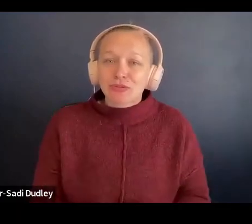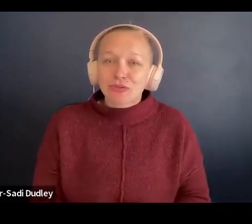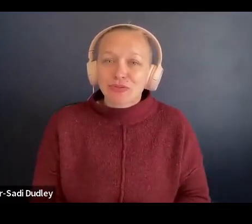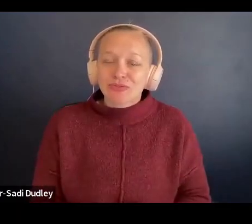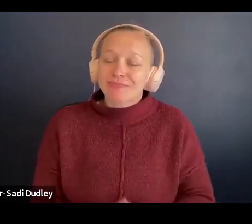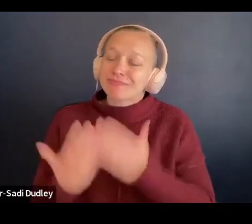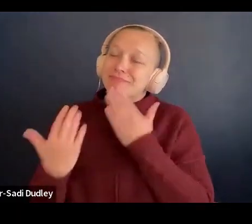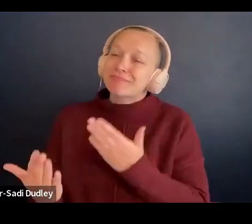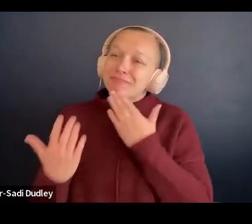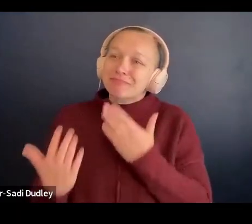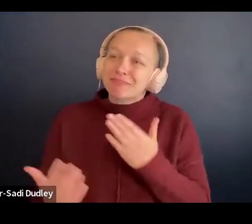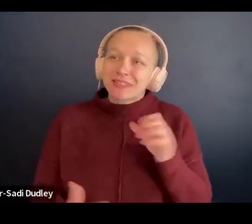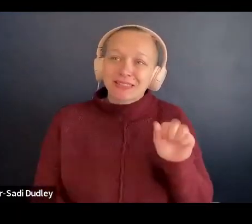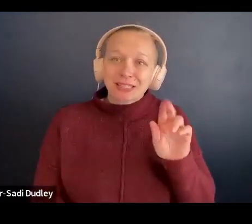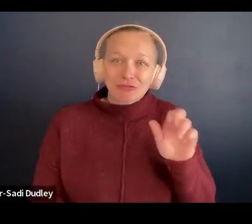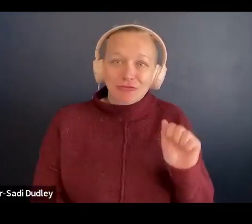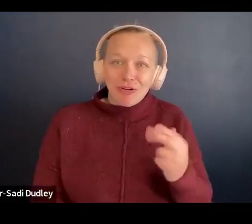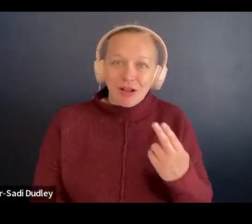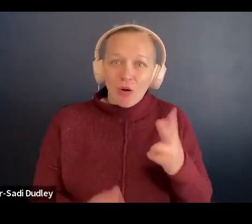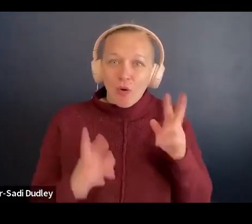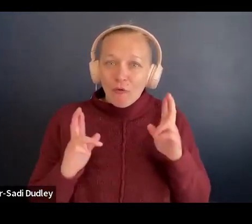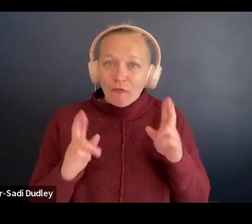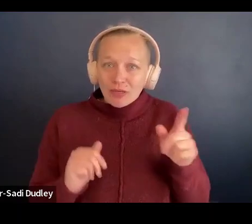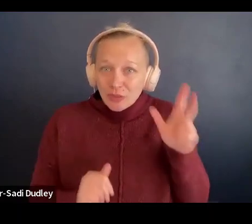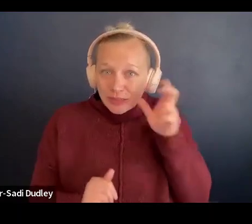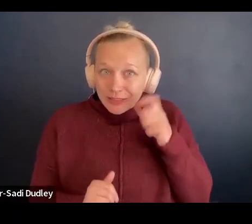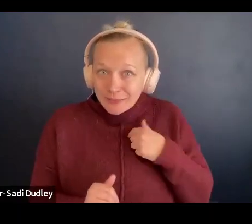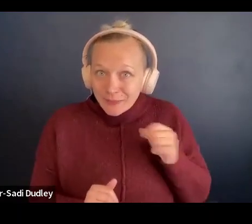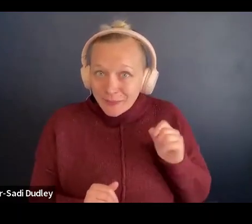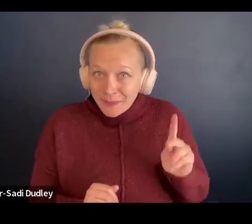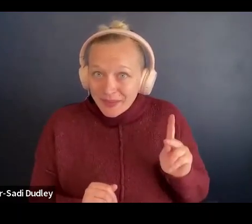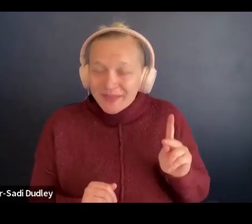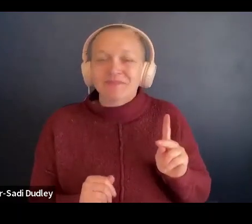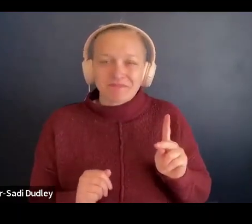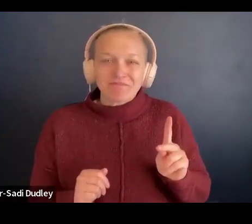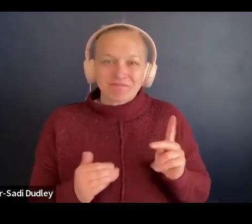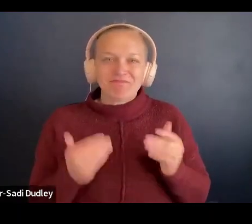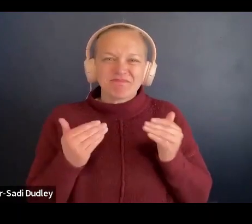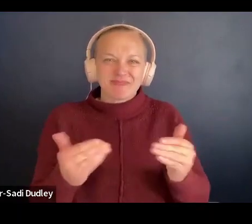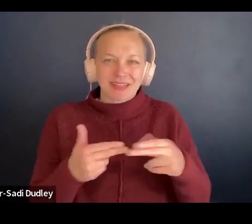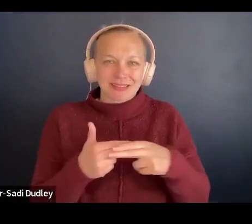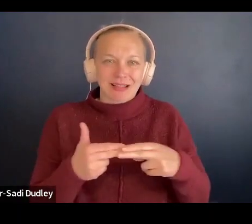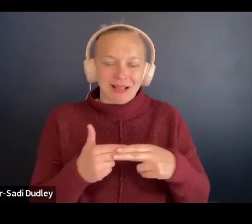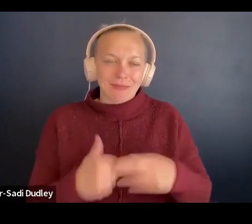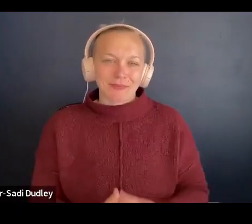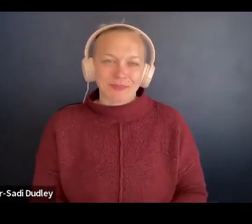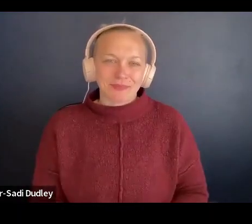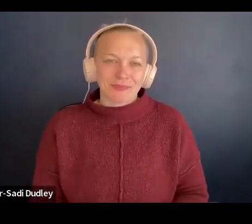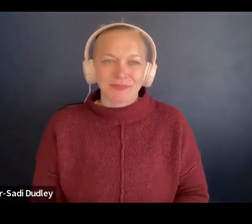Thank you, Sarah. Hopefully everybody can hear me okay. We'll go ahead to the next slide, please.